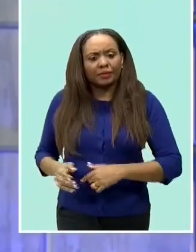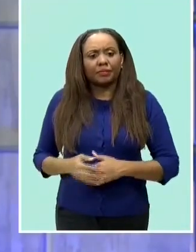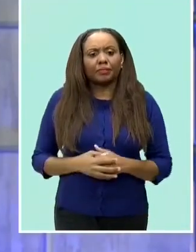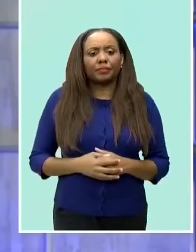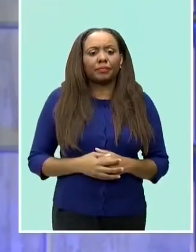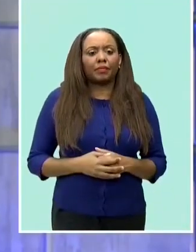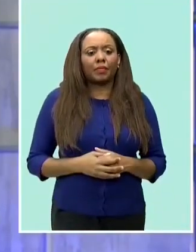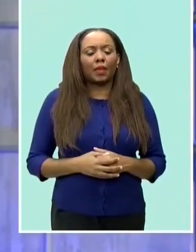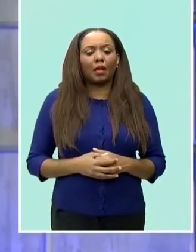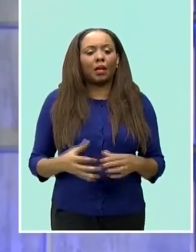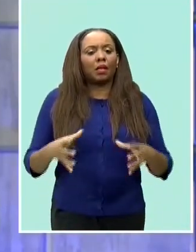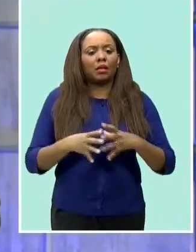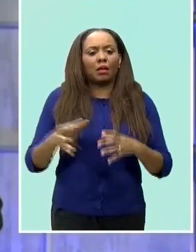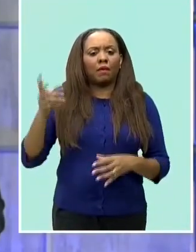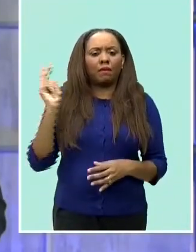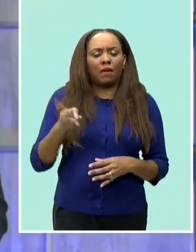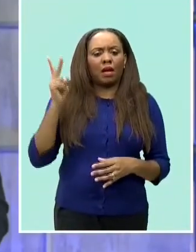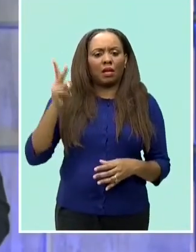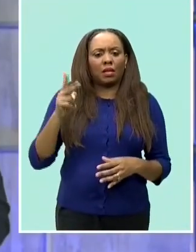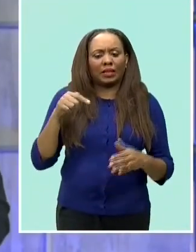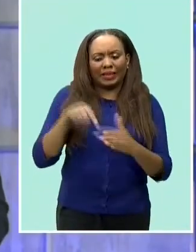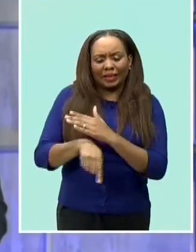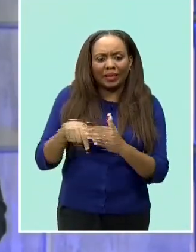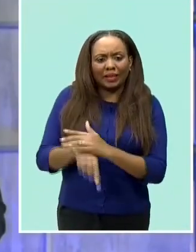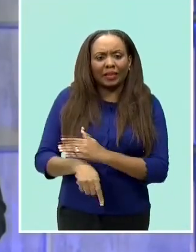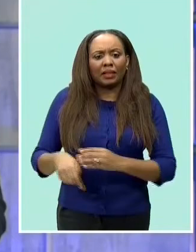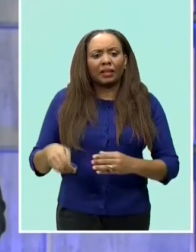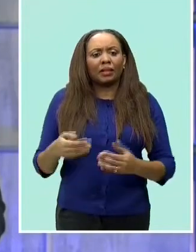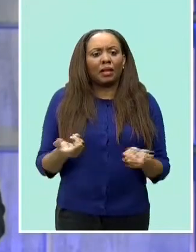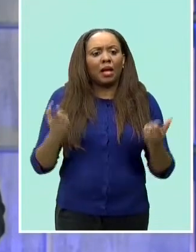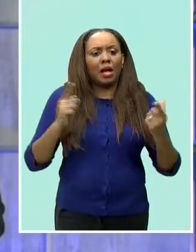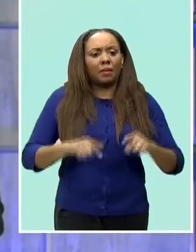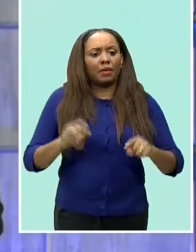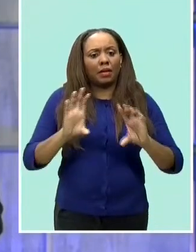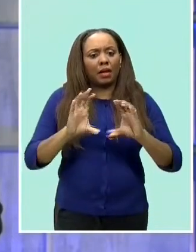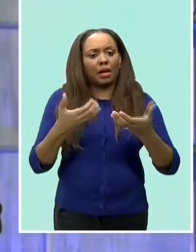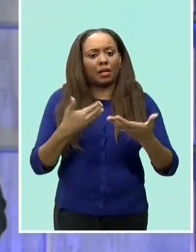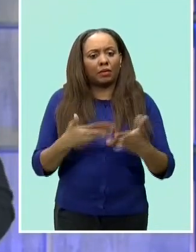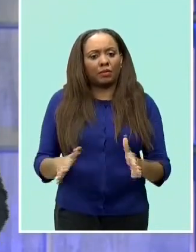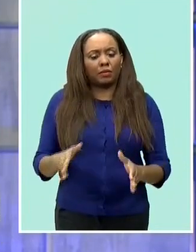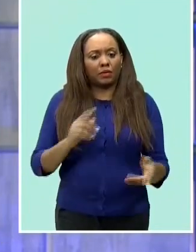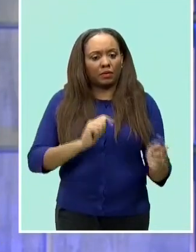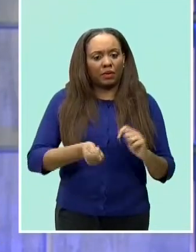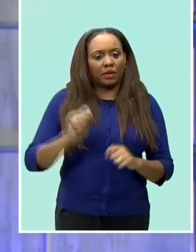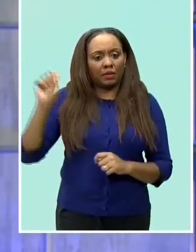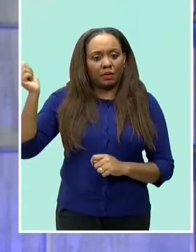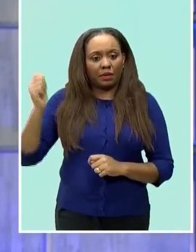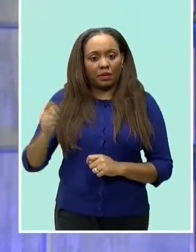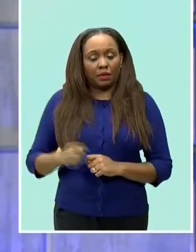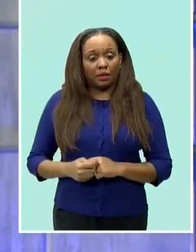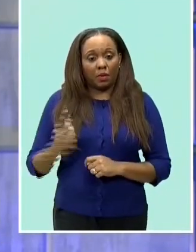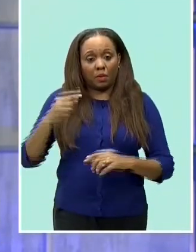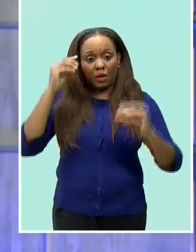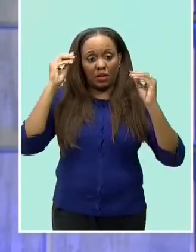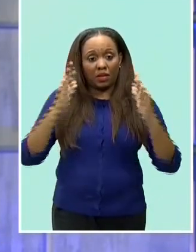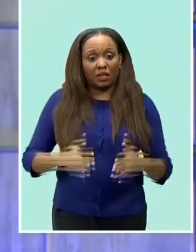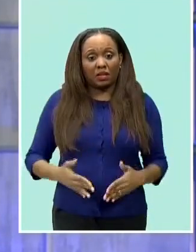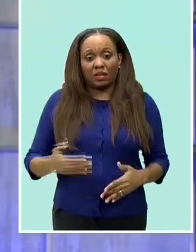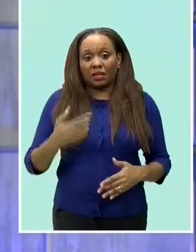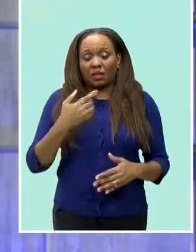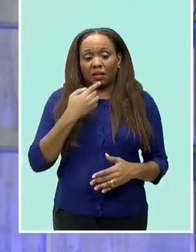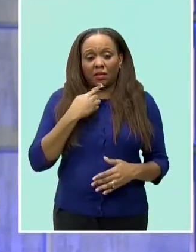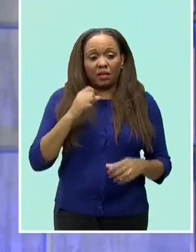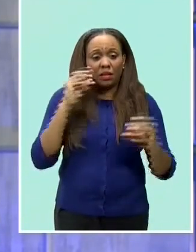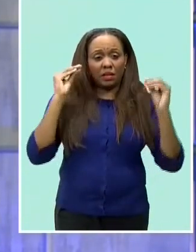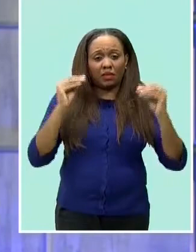Ongoing violence is having an impact on classrooms in Trinidad and Tobago. For teacher Candace Phillip, it's a reality she has been living for close to